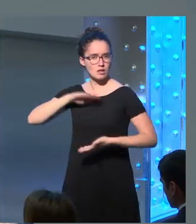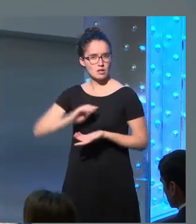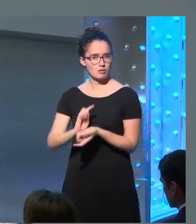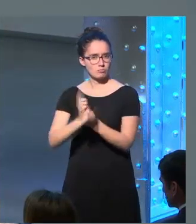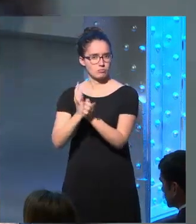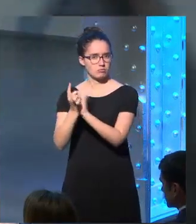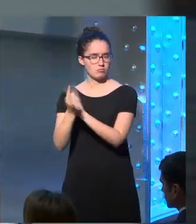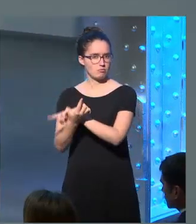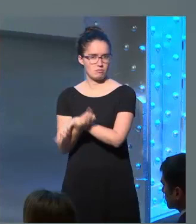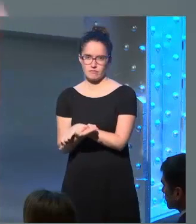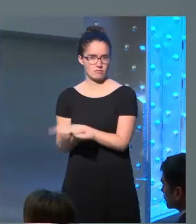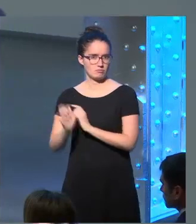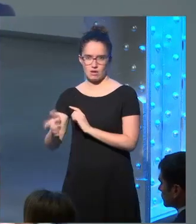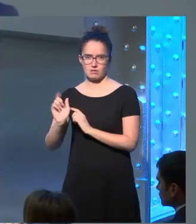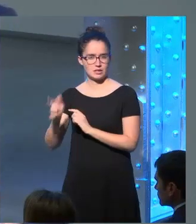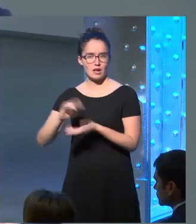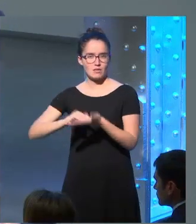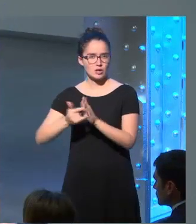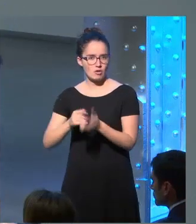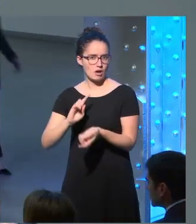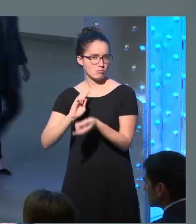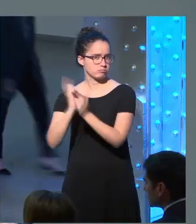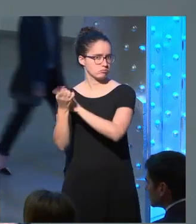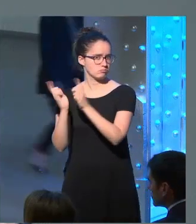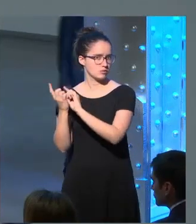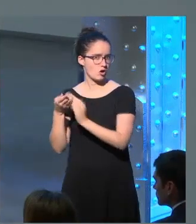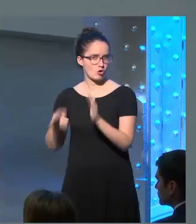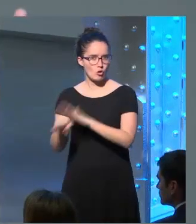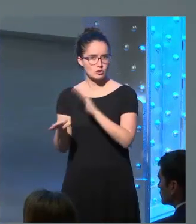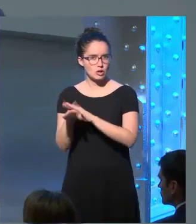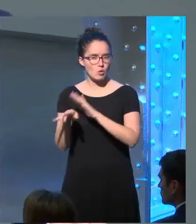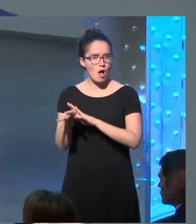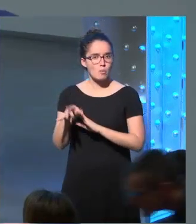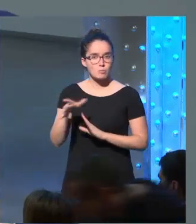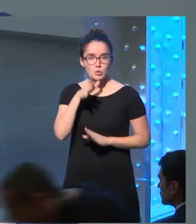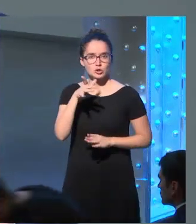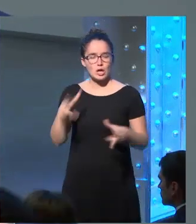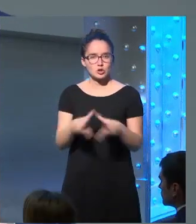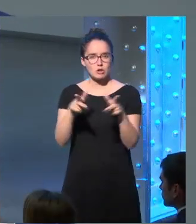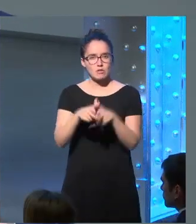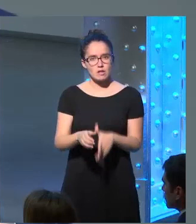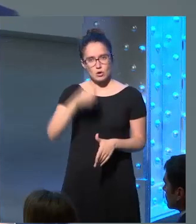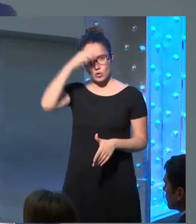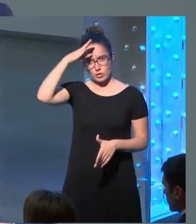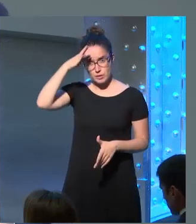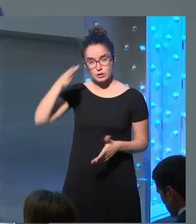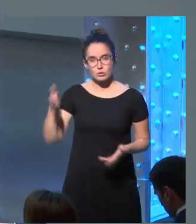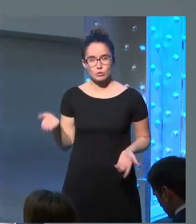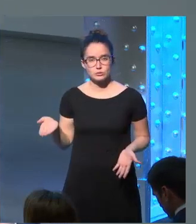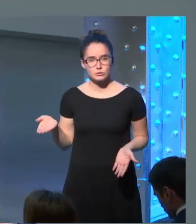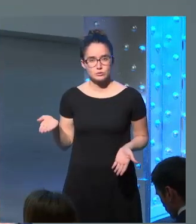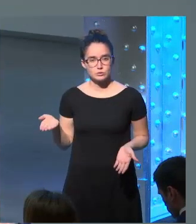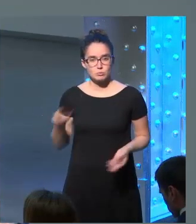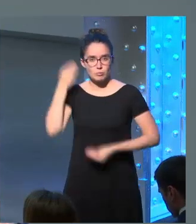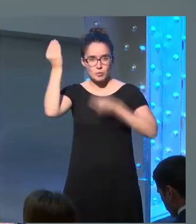the capacity to keep learning those skills that will continue changing. Technology will change them, and that's why from the